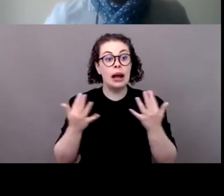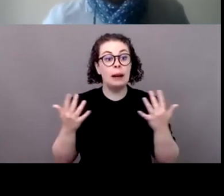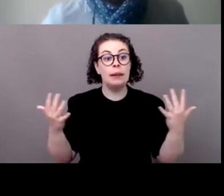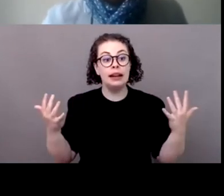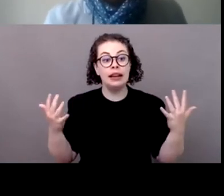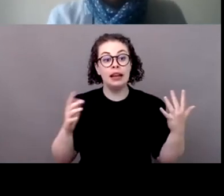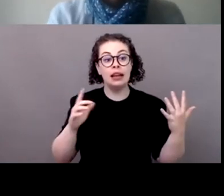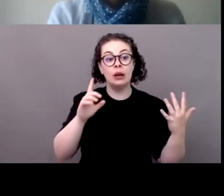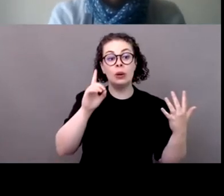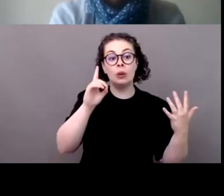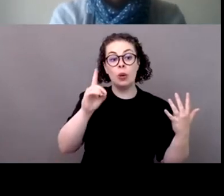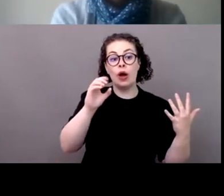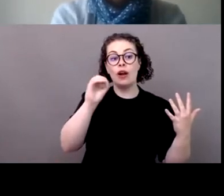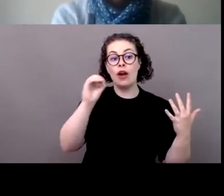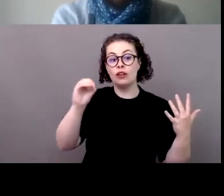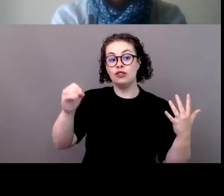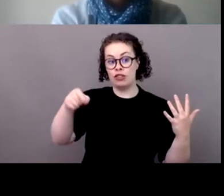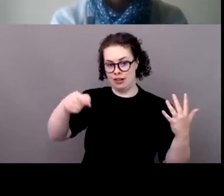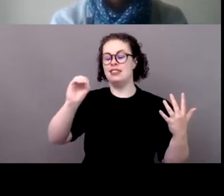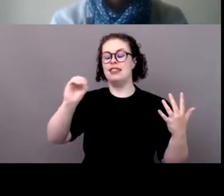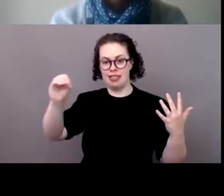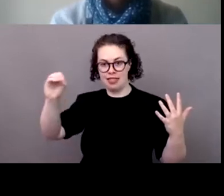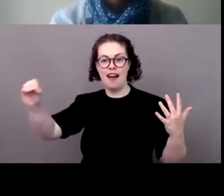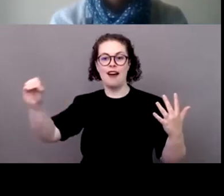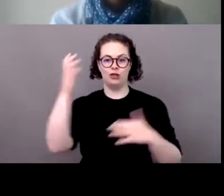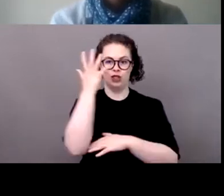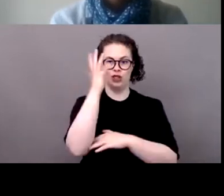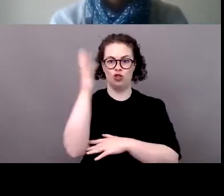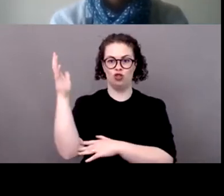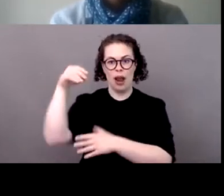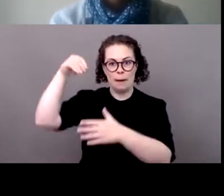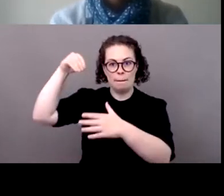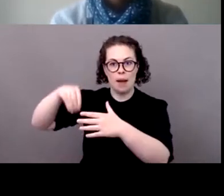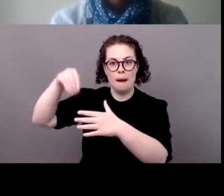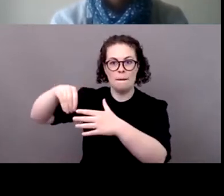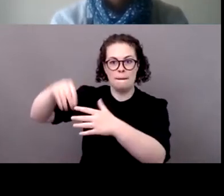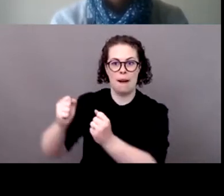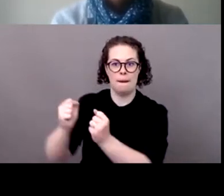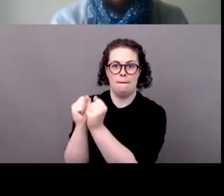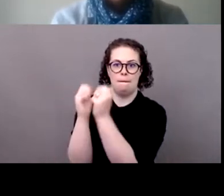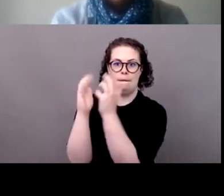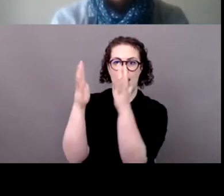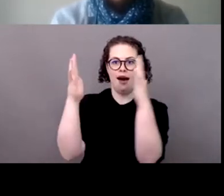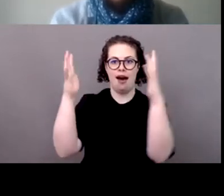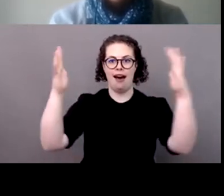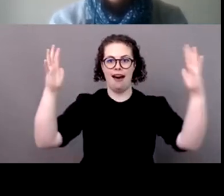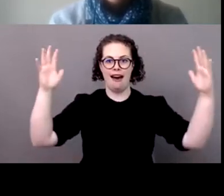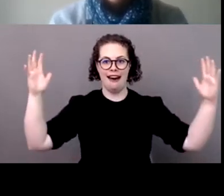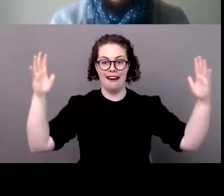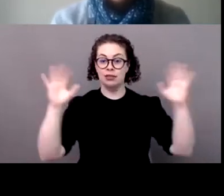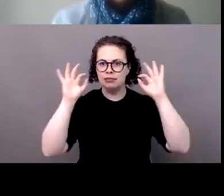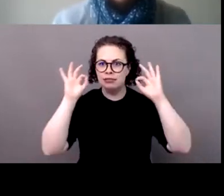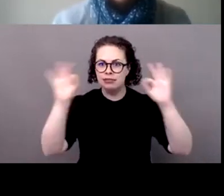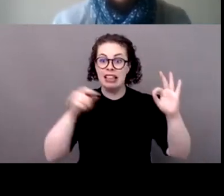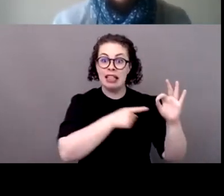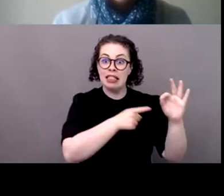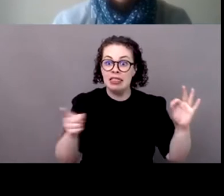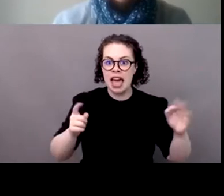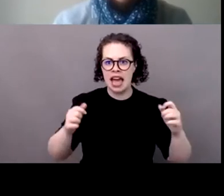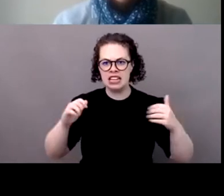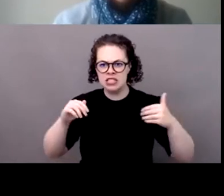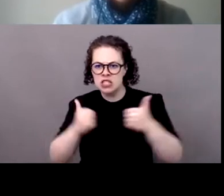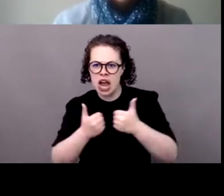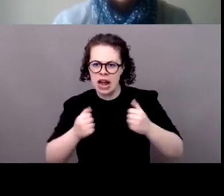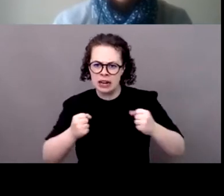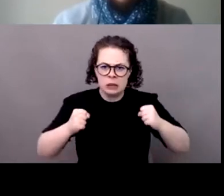active. So that was basically doing good, doing sports at the same time. And what I have to say that